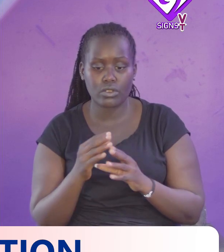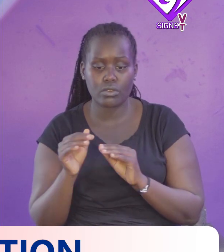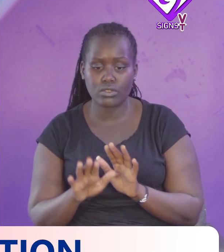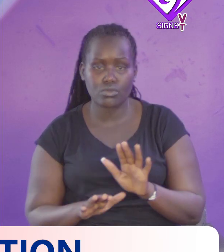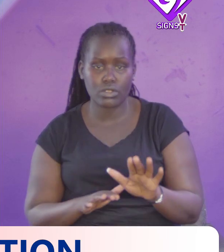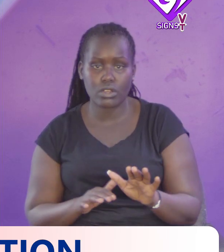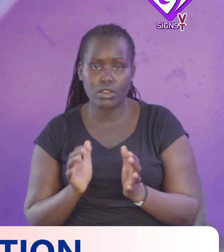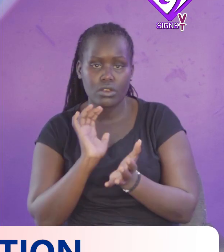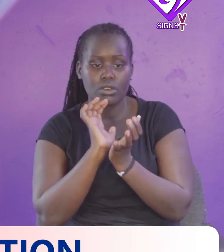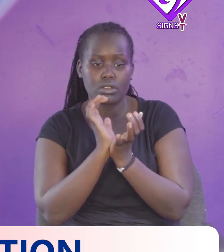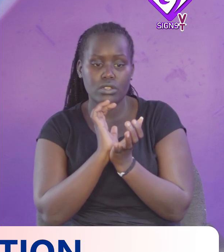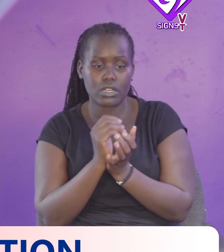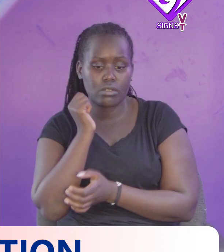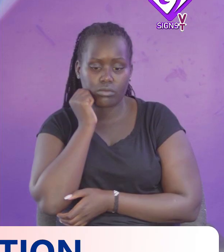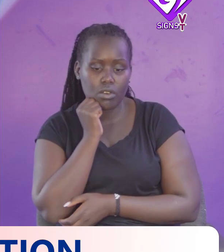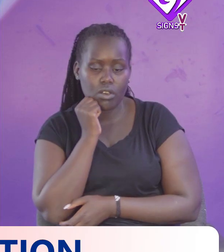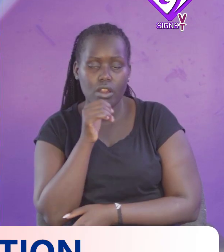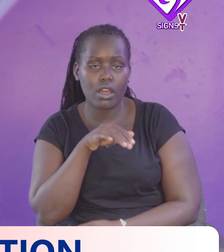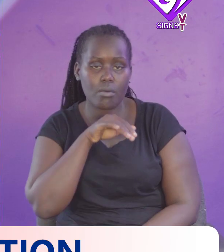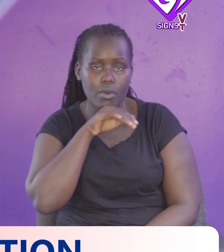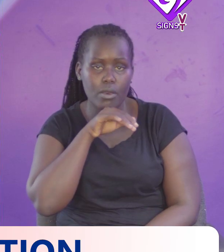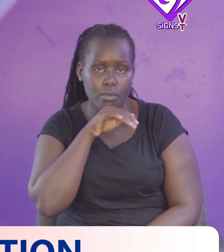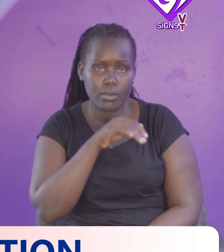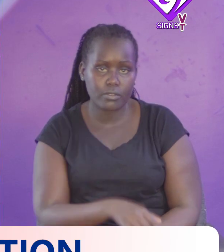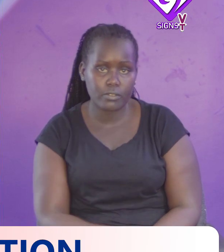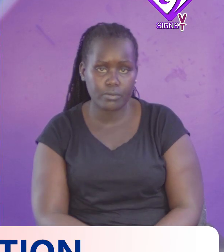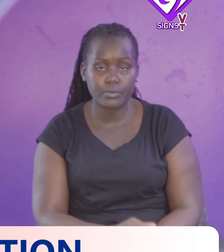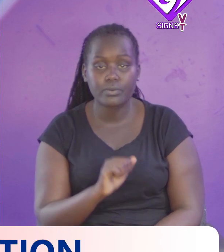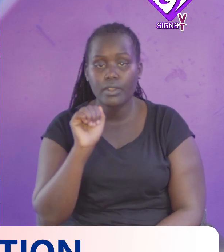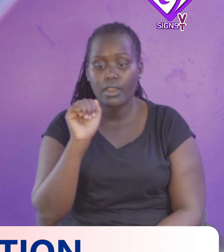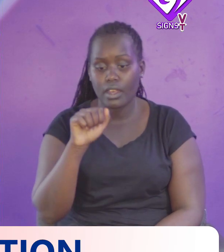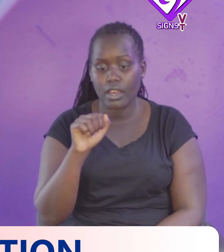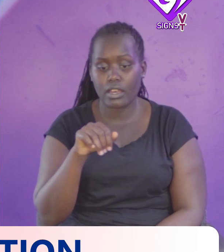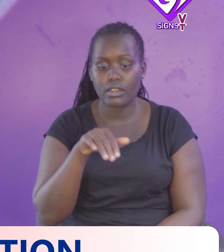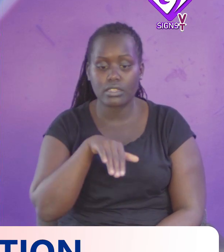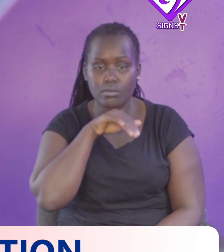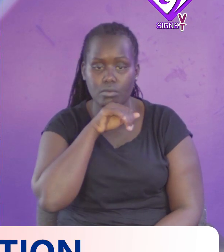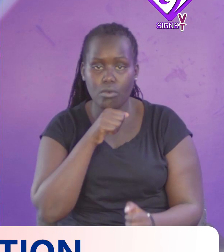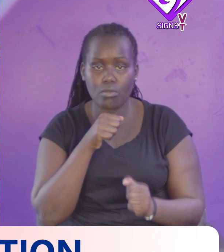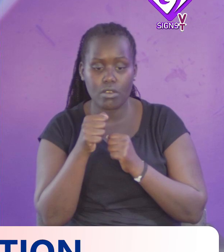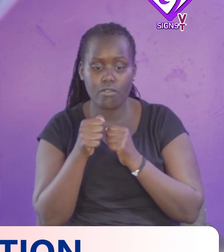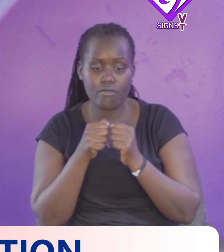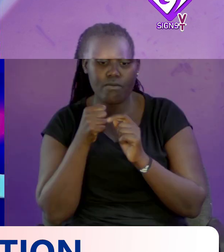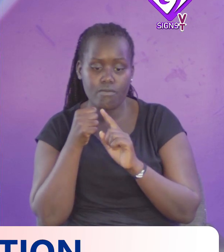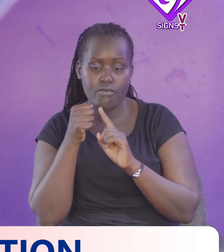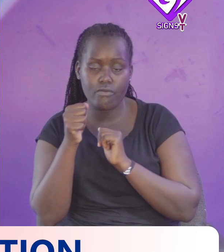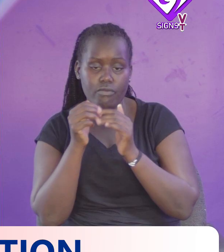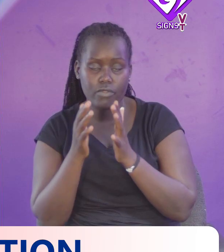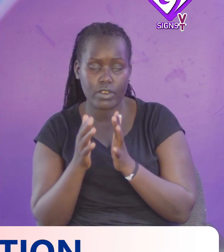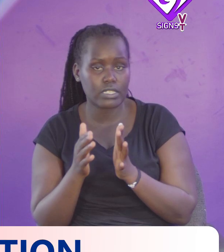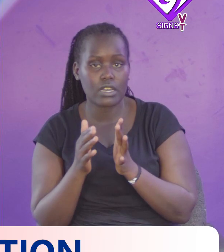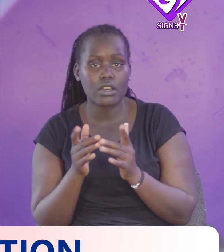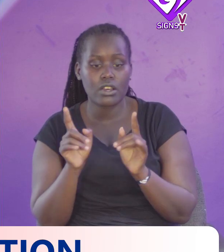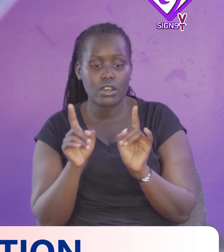Stadium, mourning Baba. Yeah. Baba was a fighter. Baba stood for